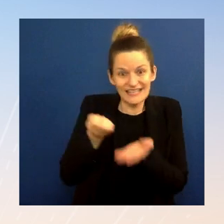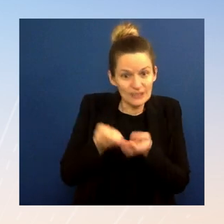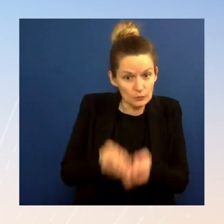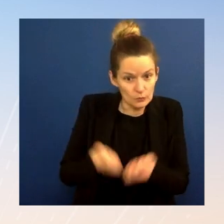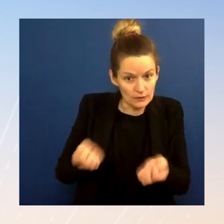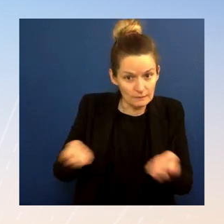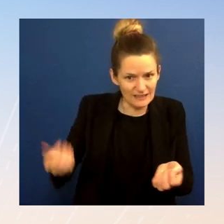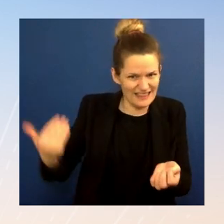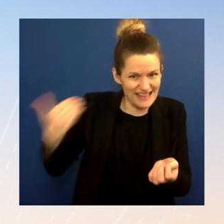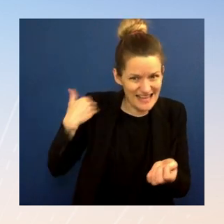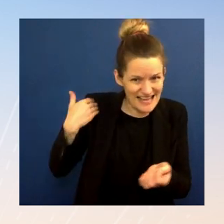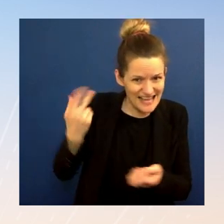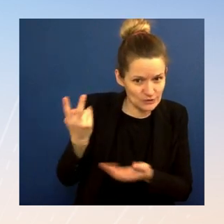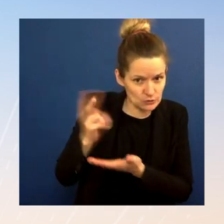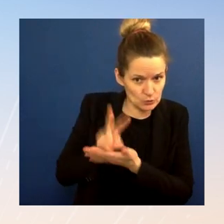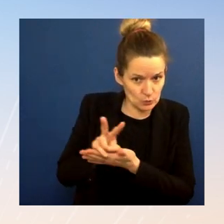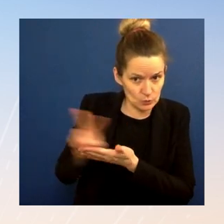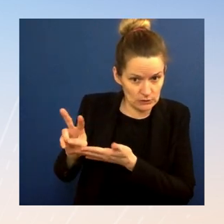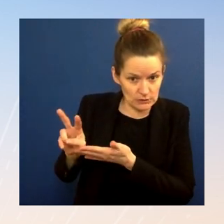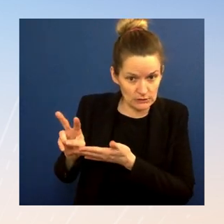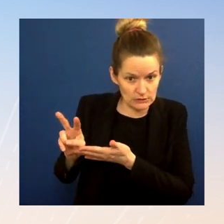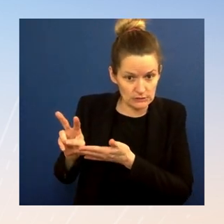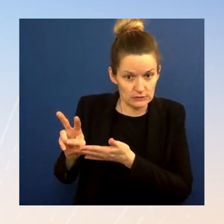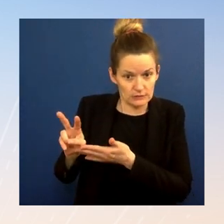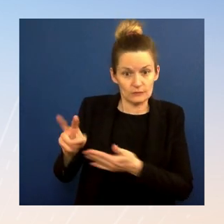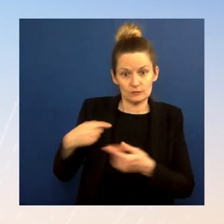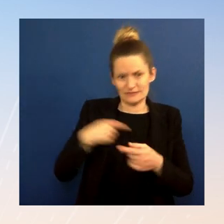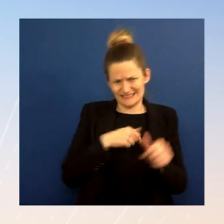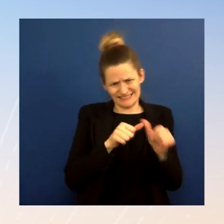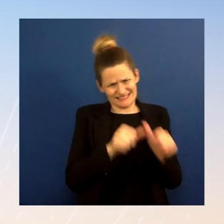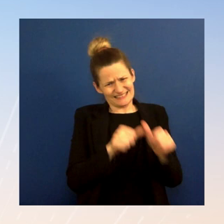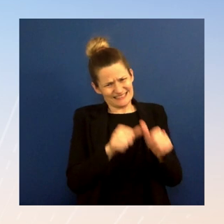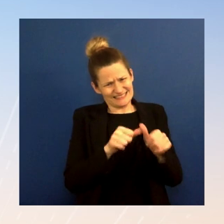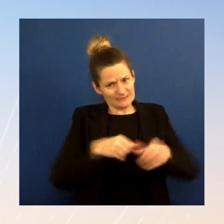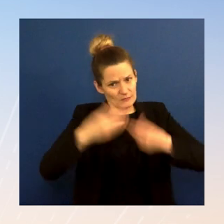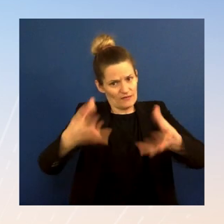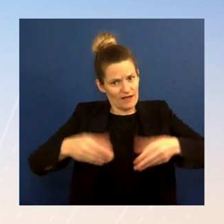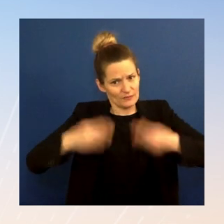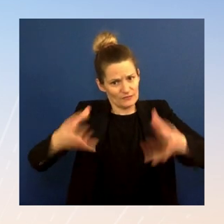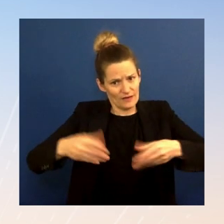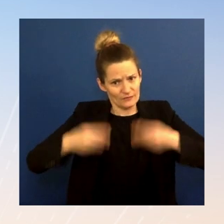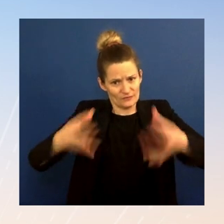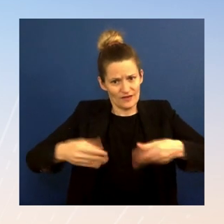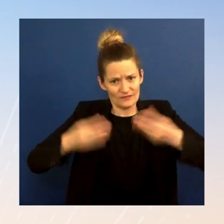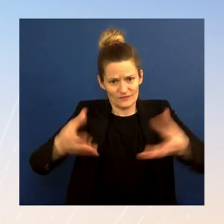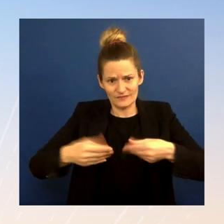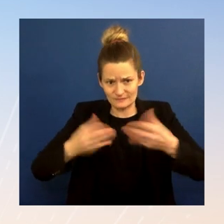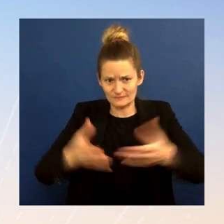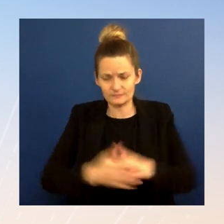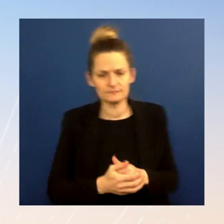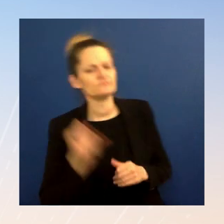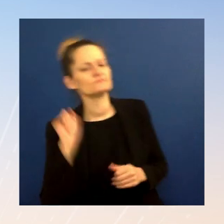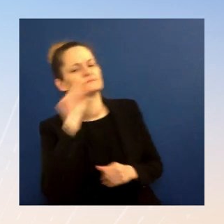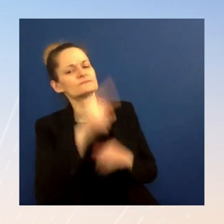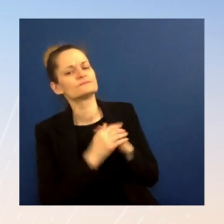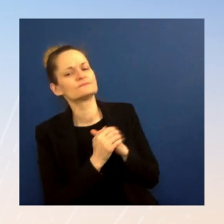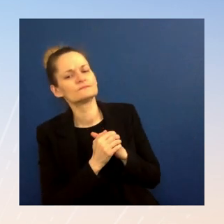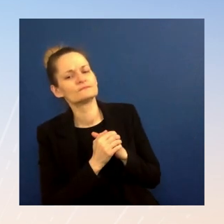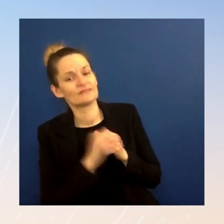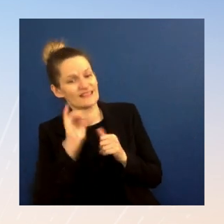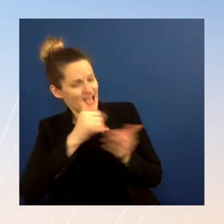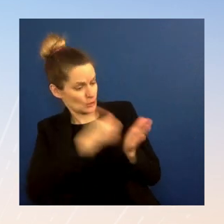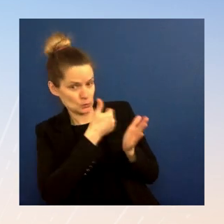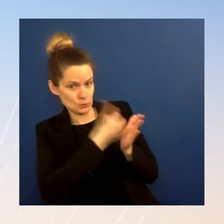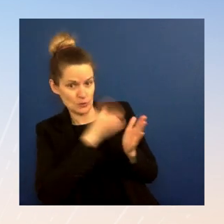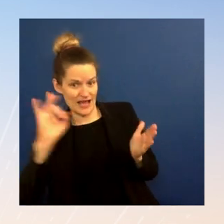rapidly provide equipment. This new tranche, this new $800 million announcement, can you give us, just